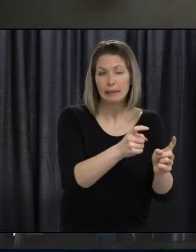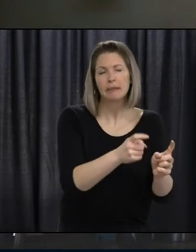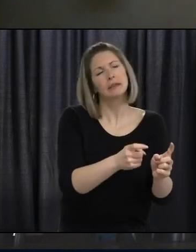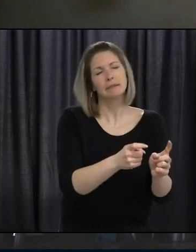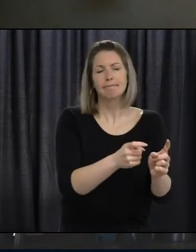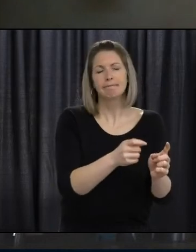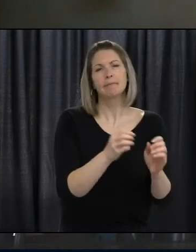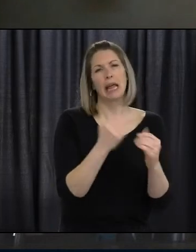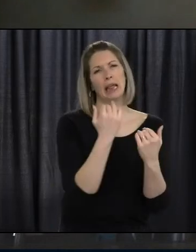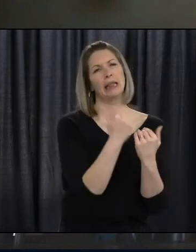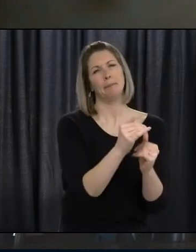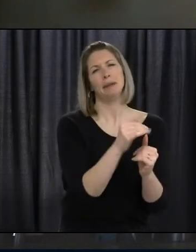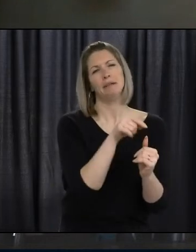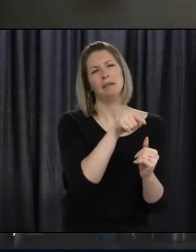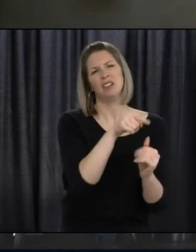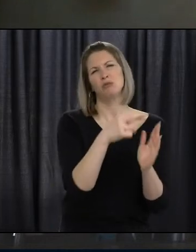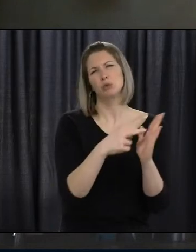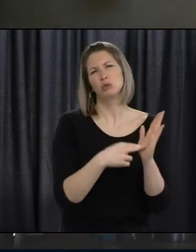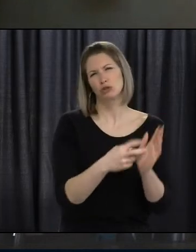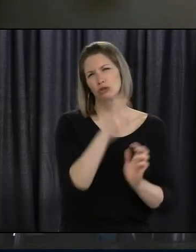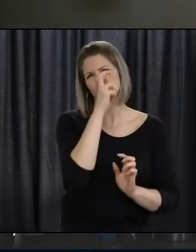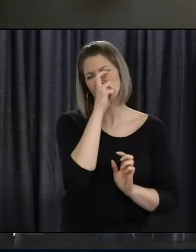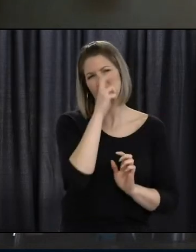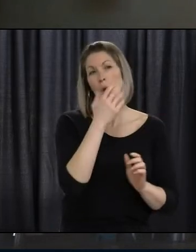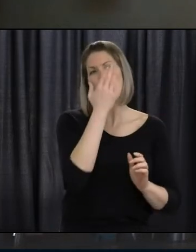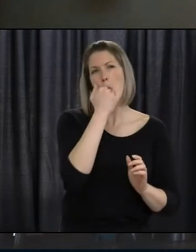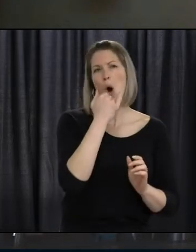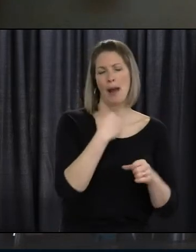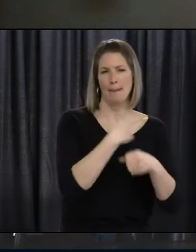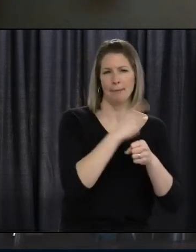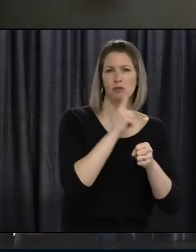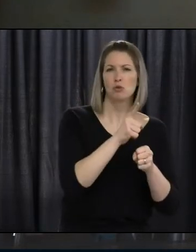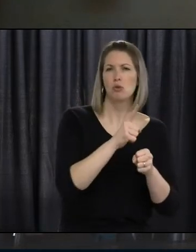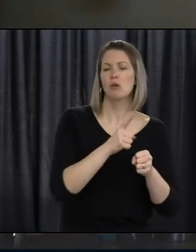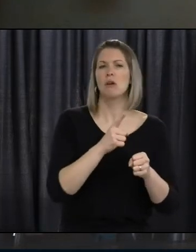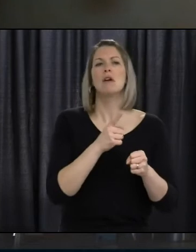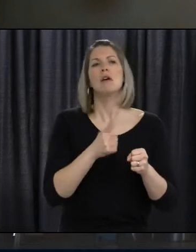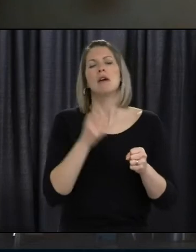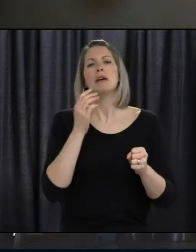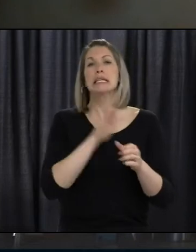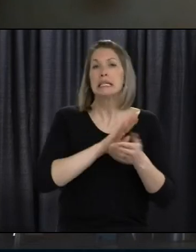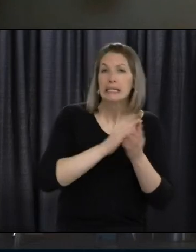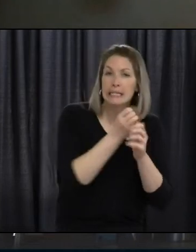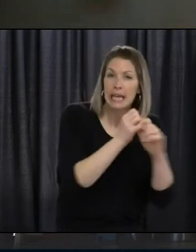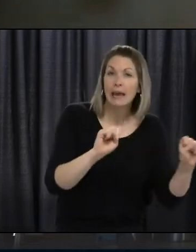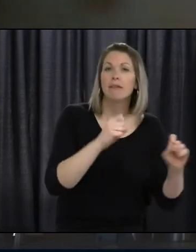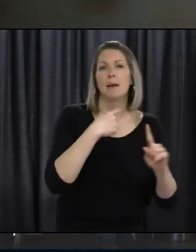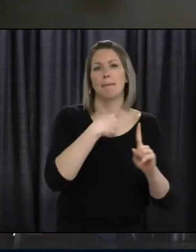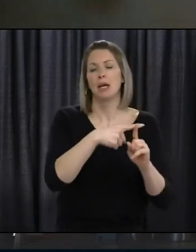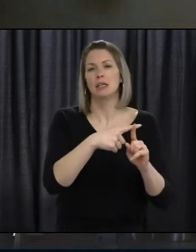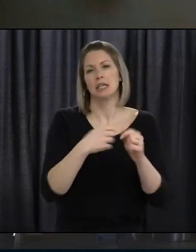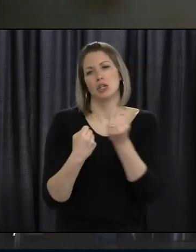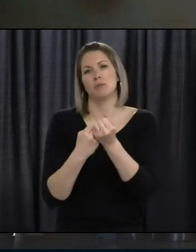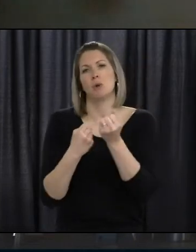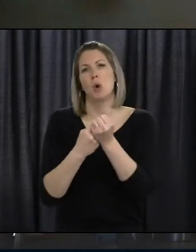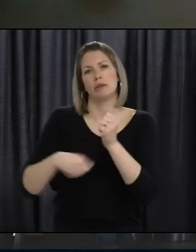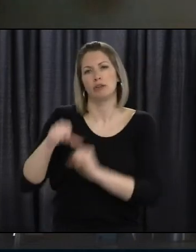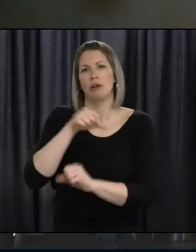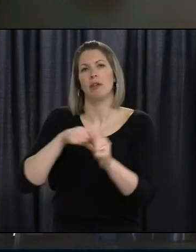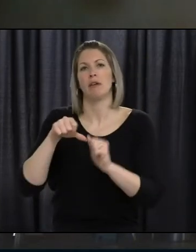blood.ca to help support this community as well as others. We use a lot of blood in this province over the course